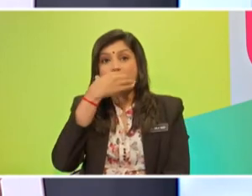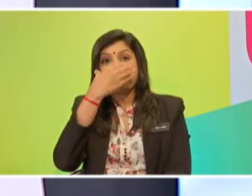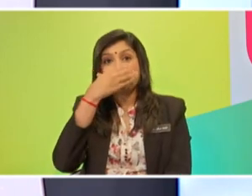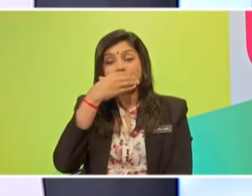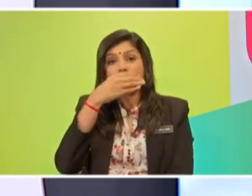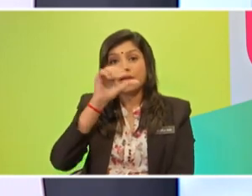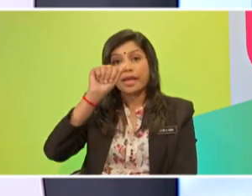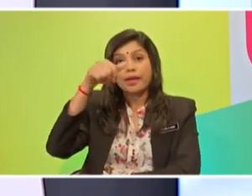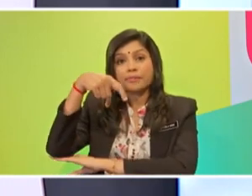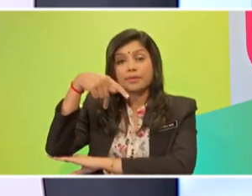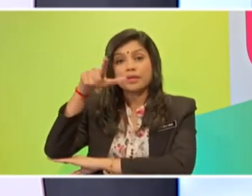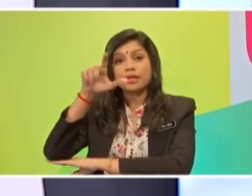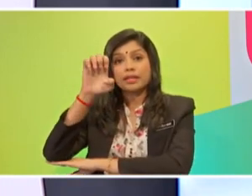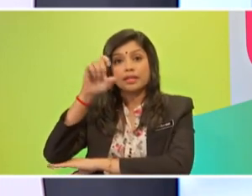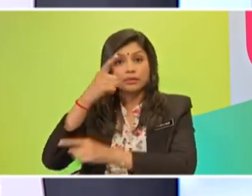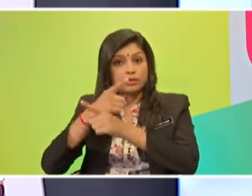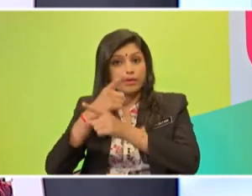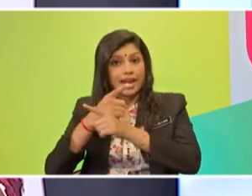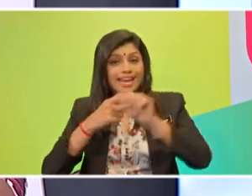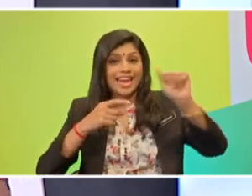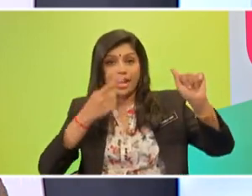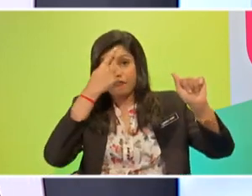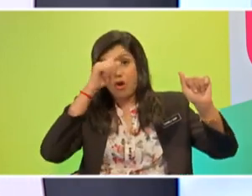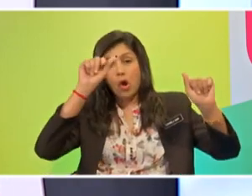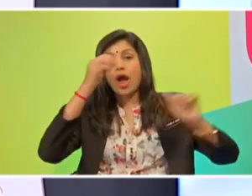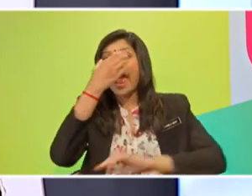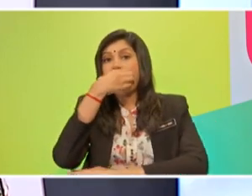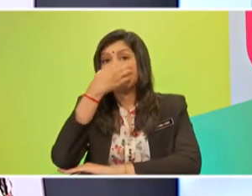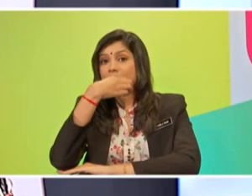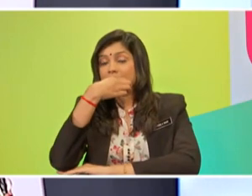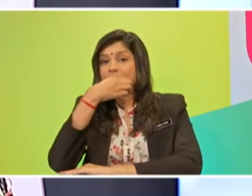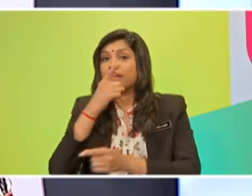okay? I like to draw the apple, okay?